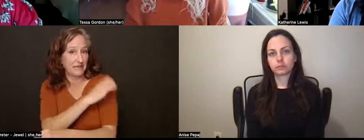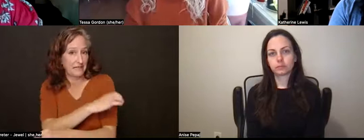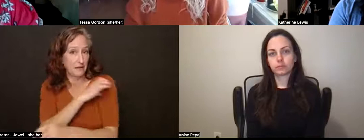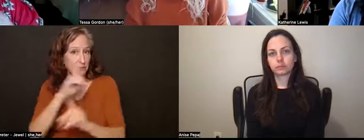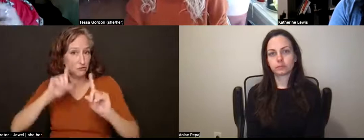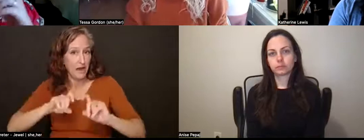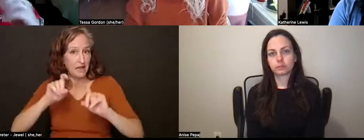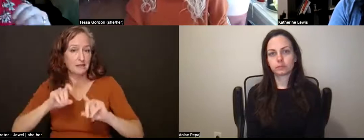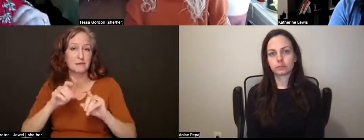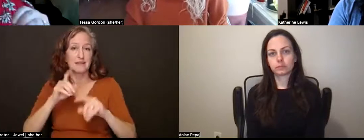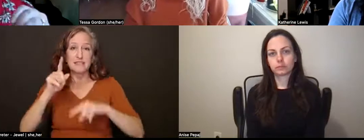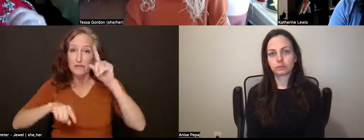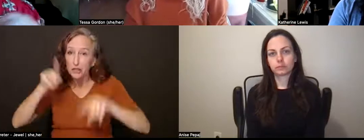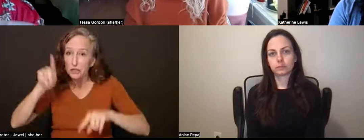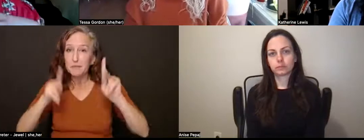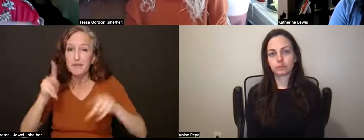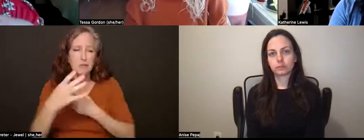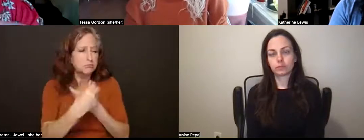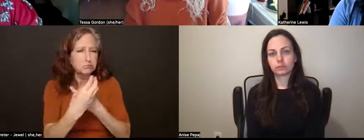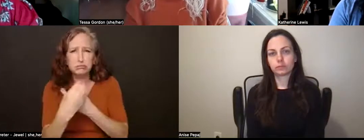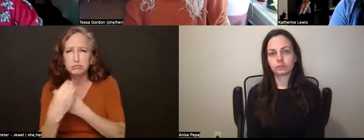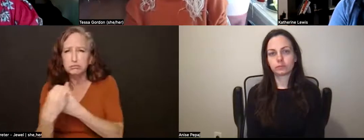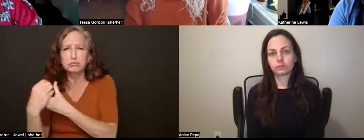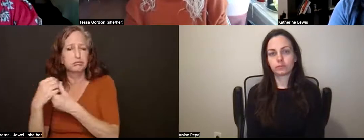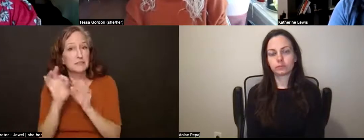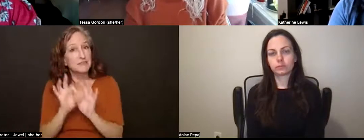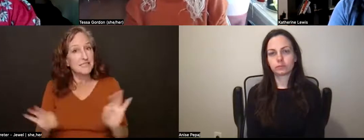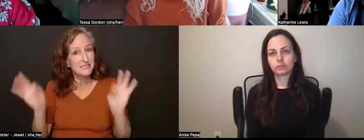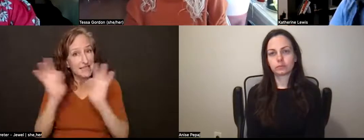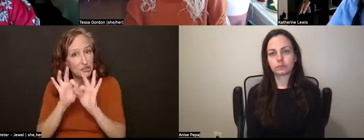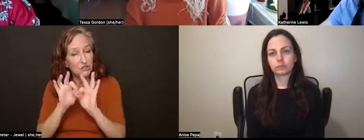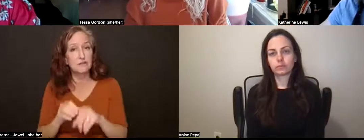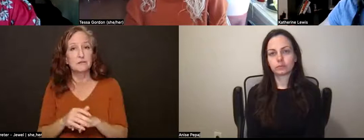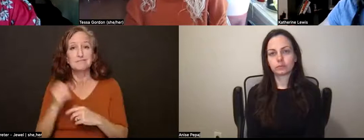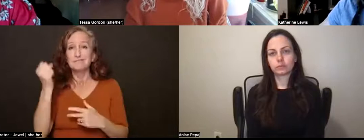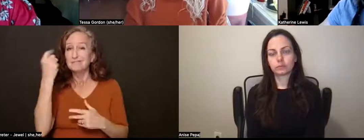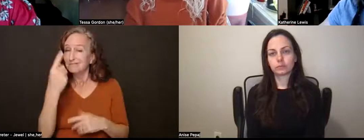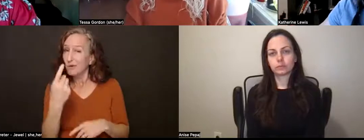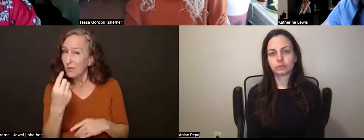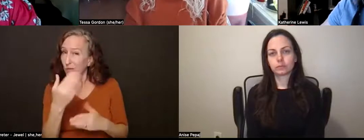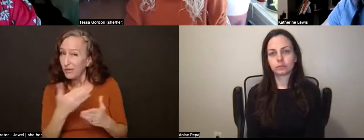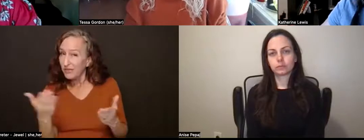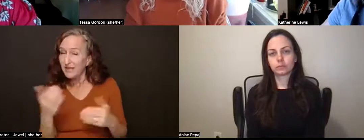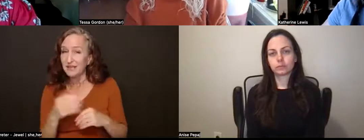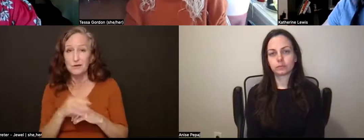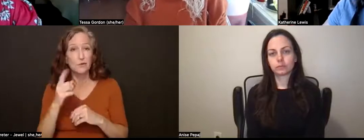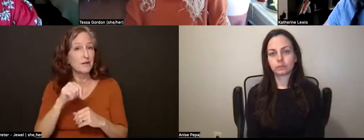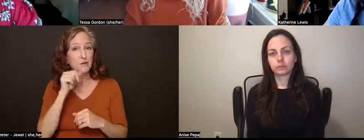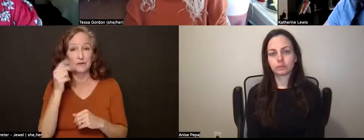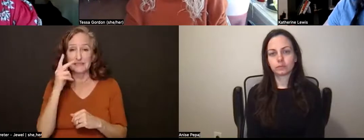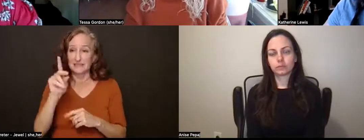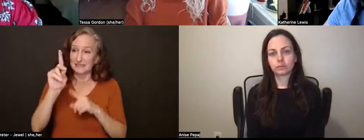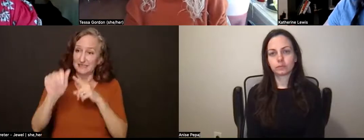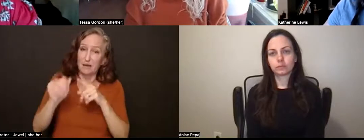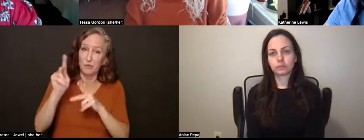essential. But one of the other reasons that we don't see disabled people participating in